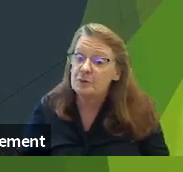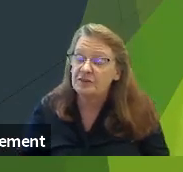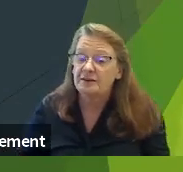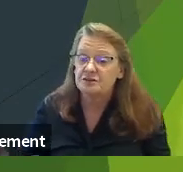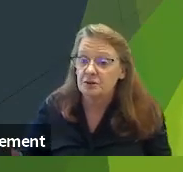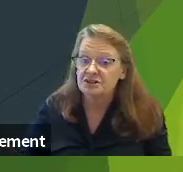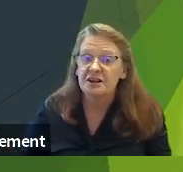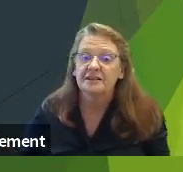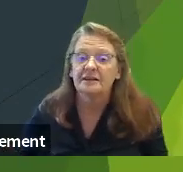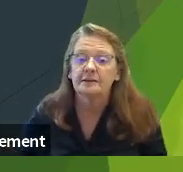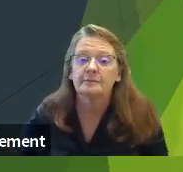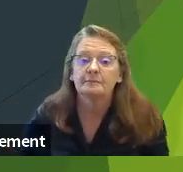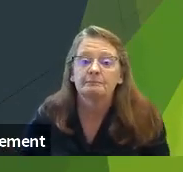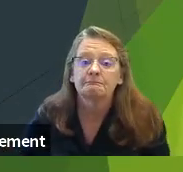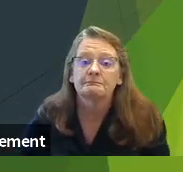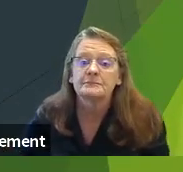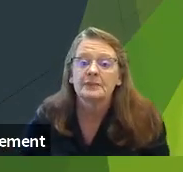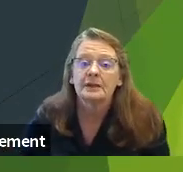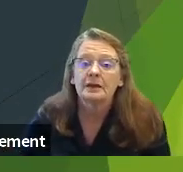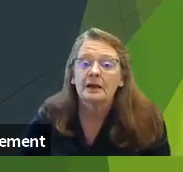to be moving? Directionality.